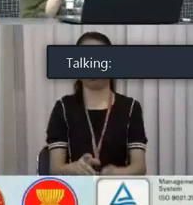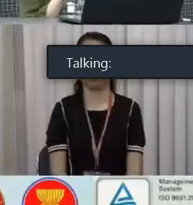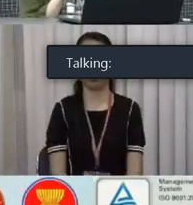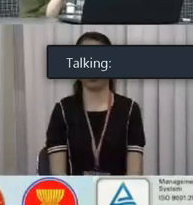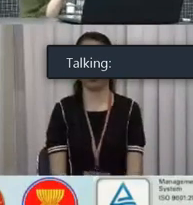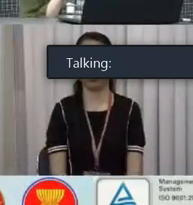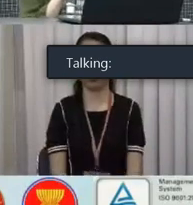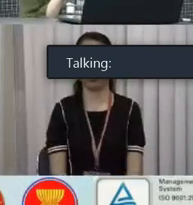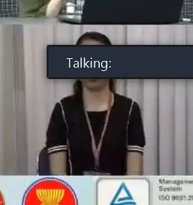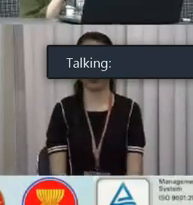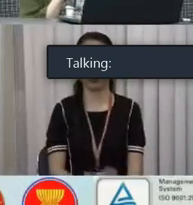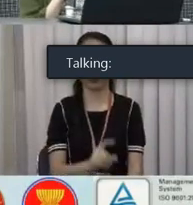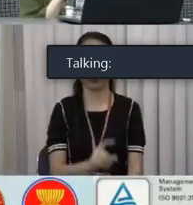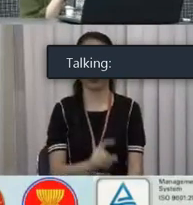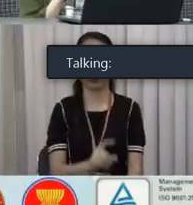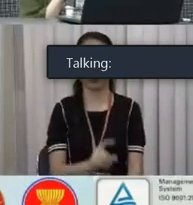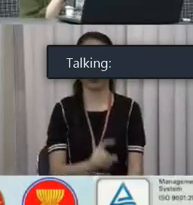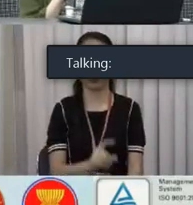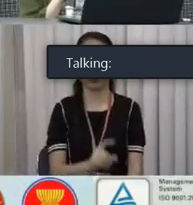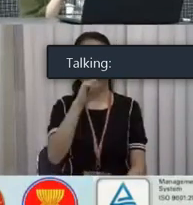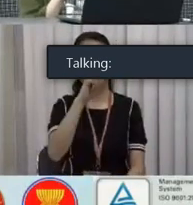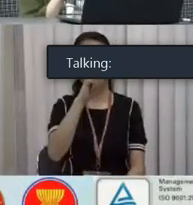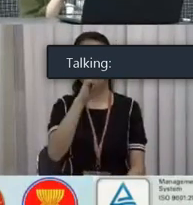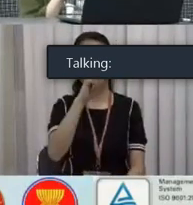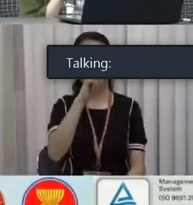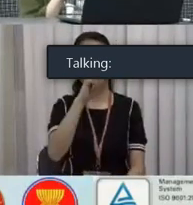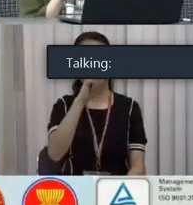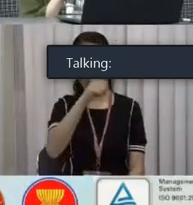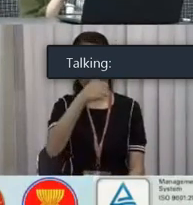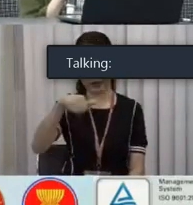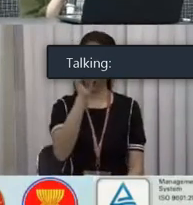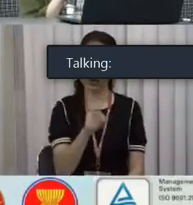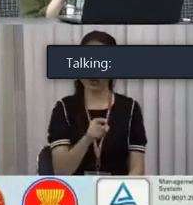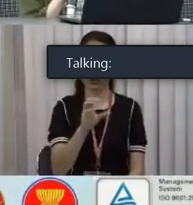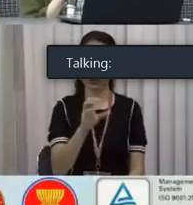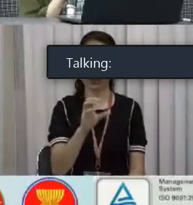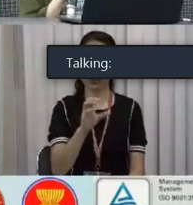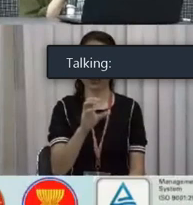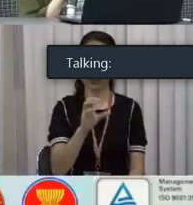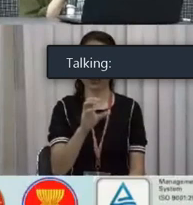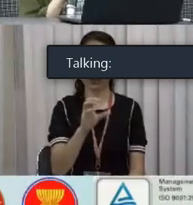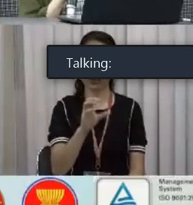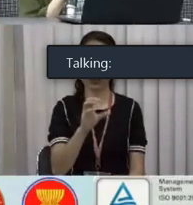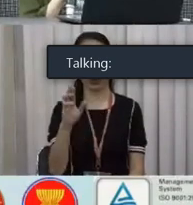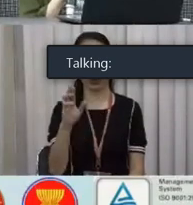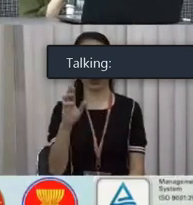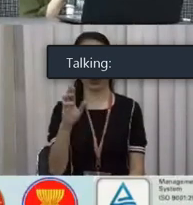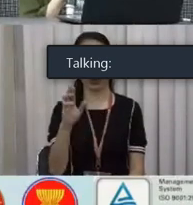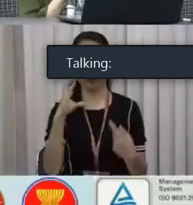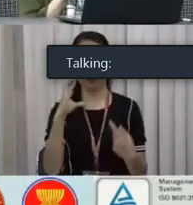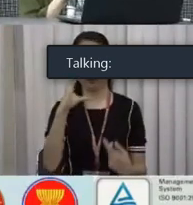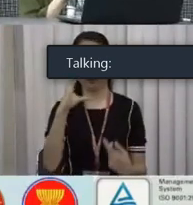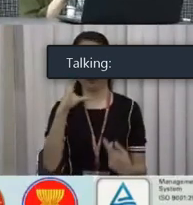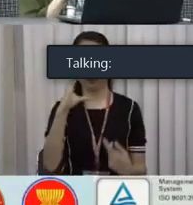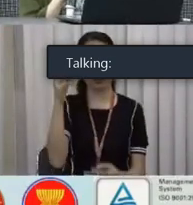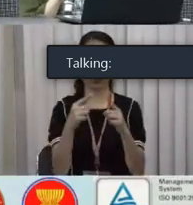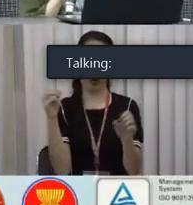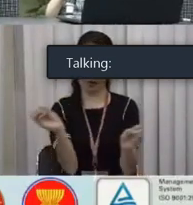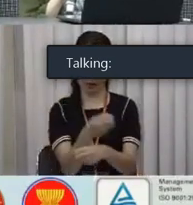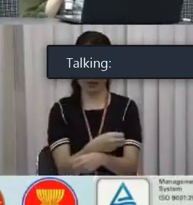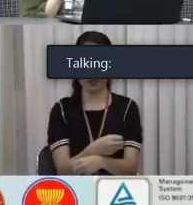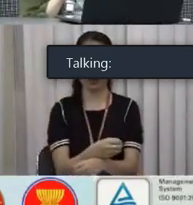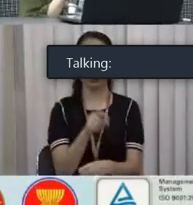So for any questions or namuy concerns sa mong office, you may contact Dr. Nona Fe